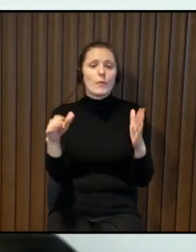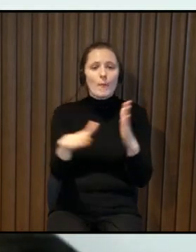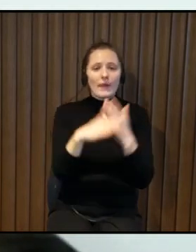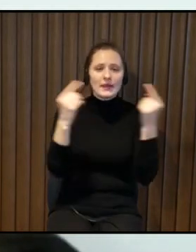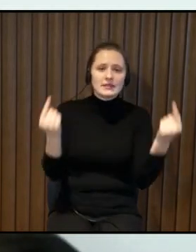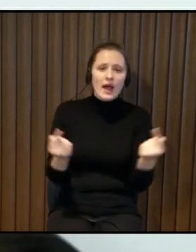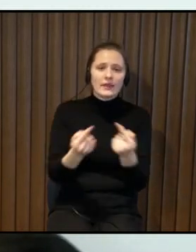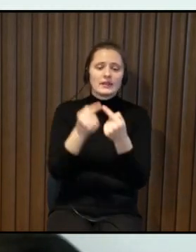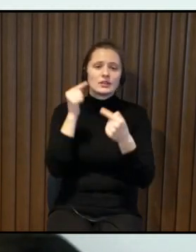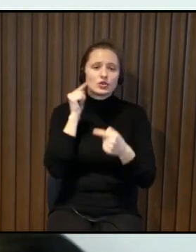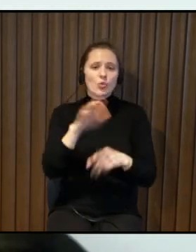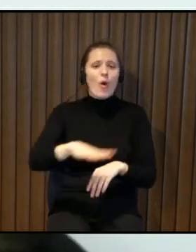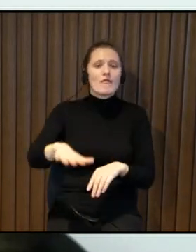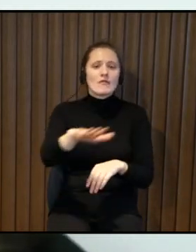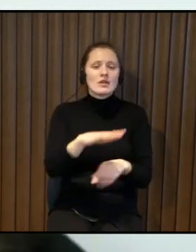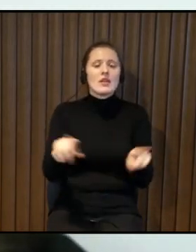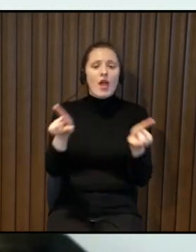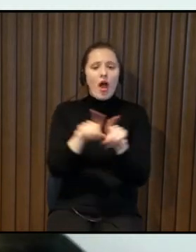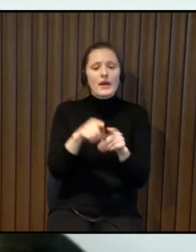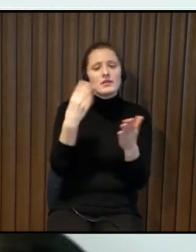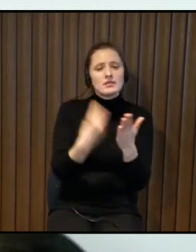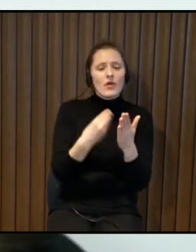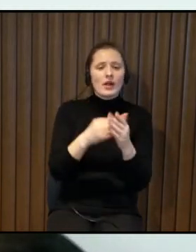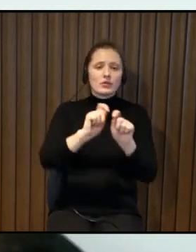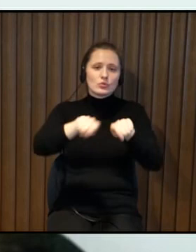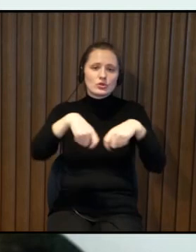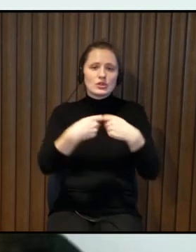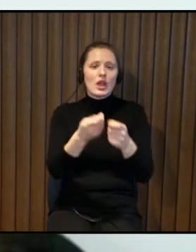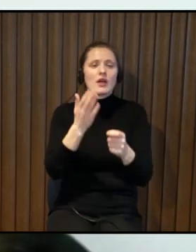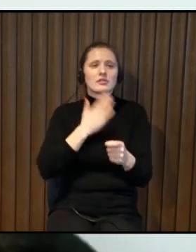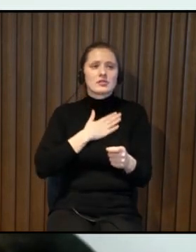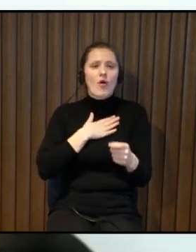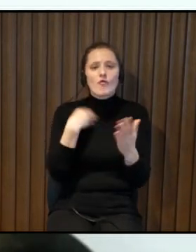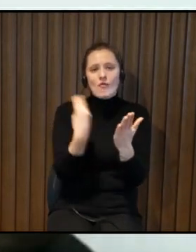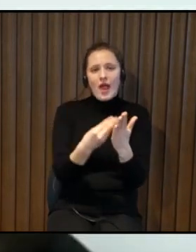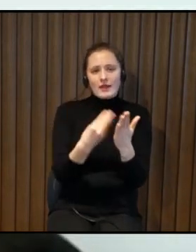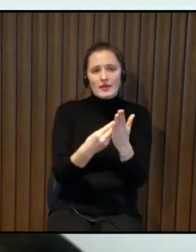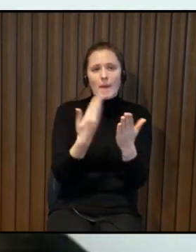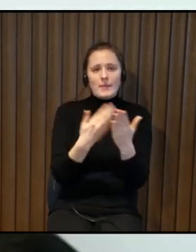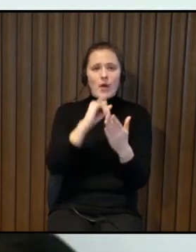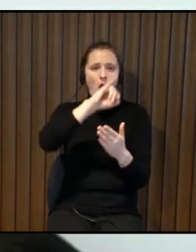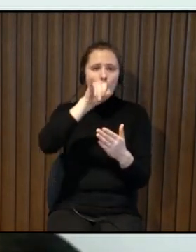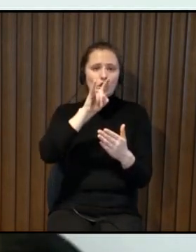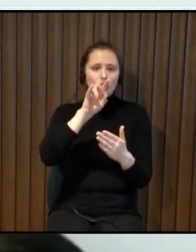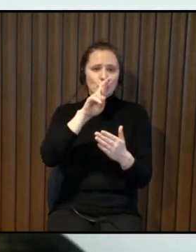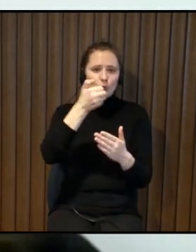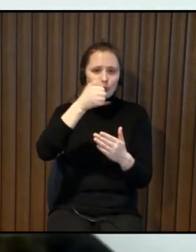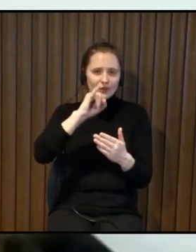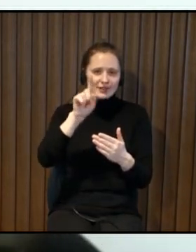payroll organization. They are trying and they are always evaluating